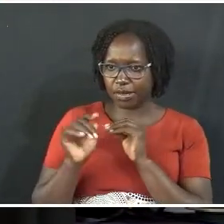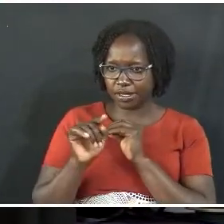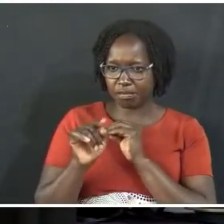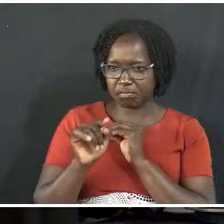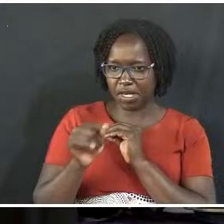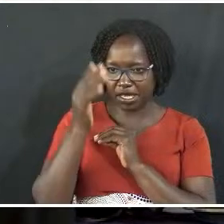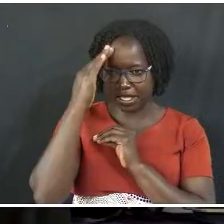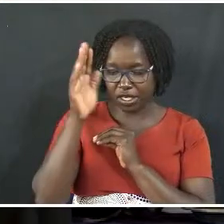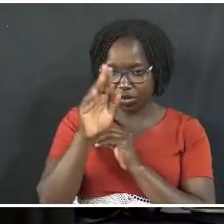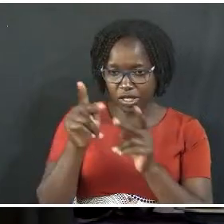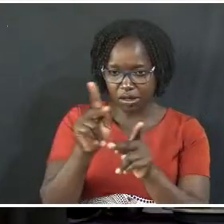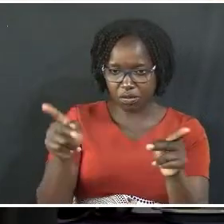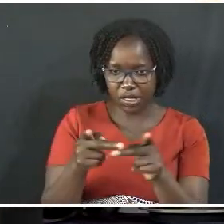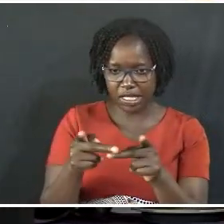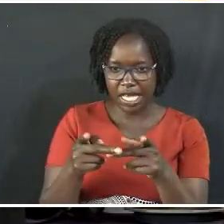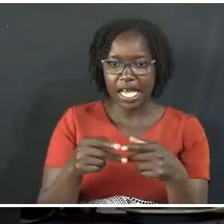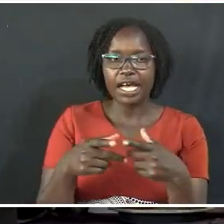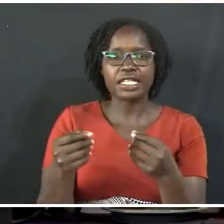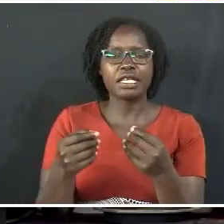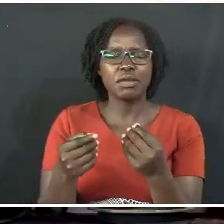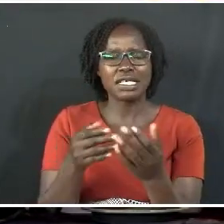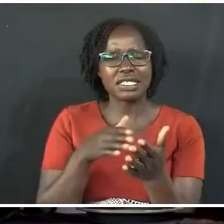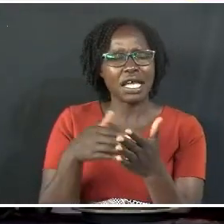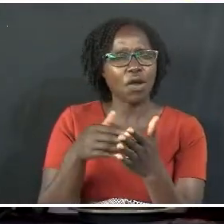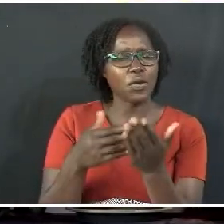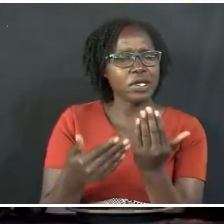Jesus, and he came as a feeble baby.